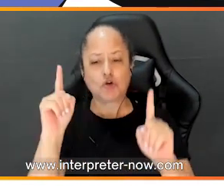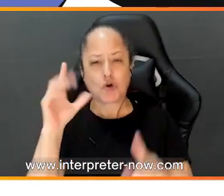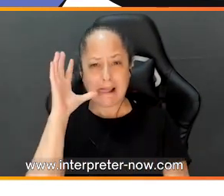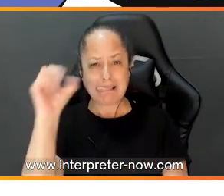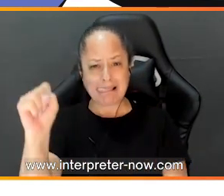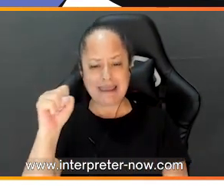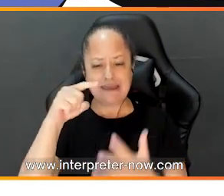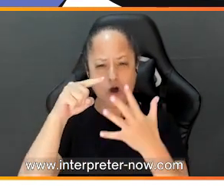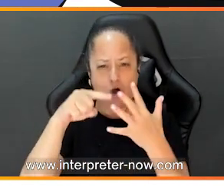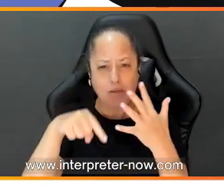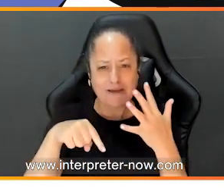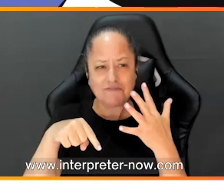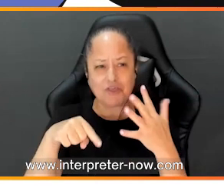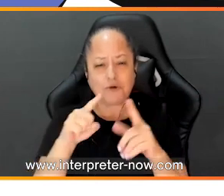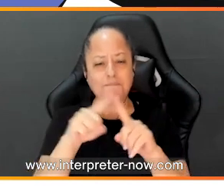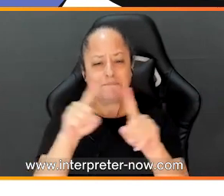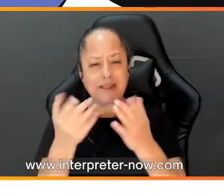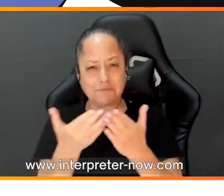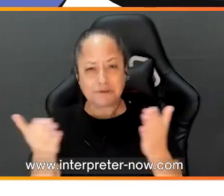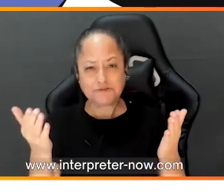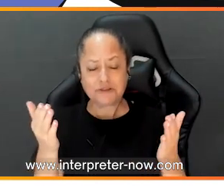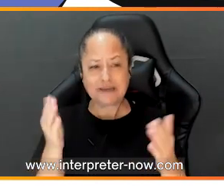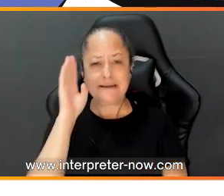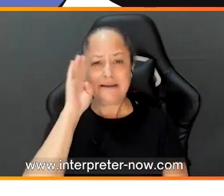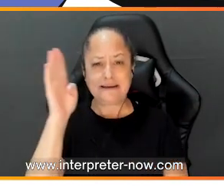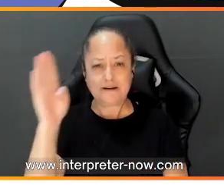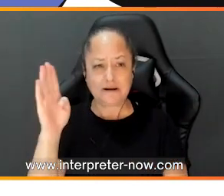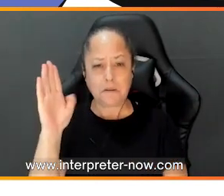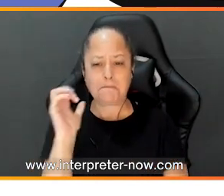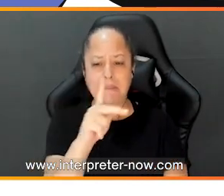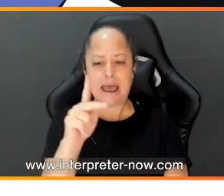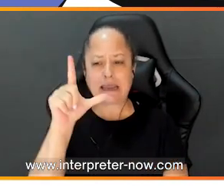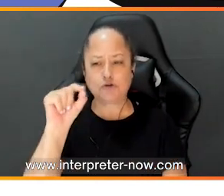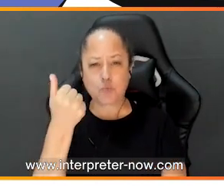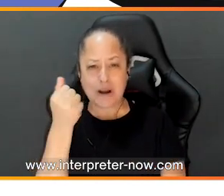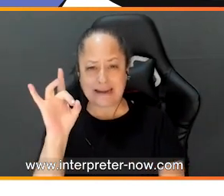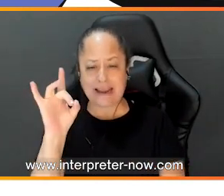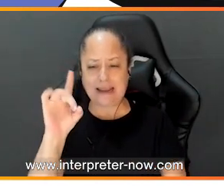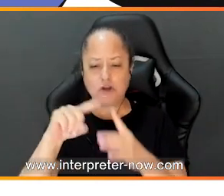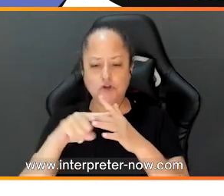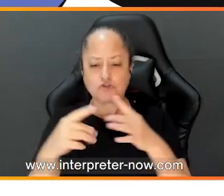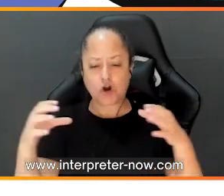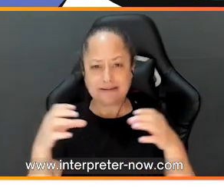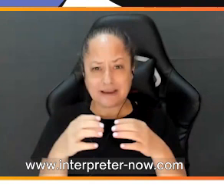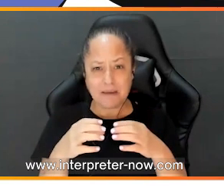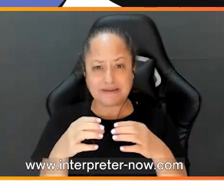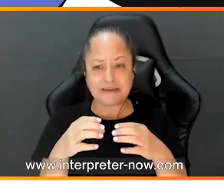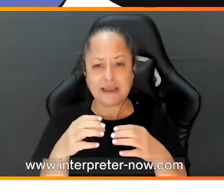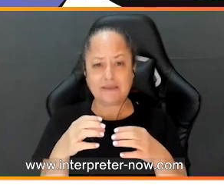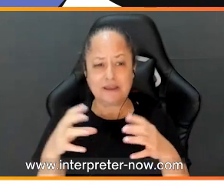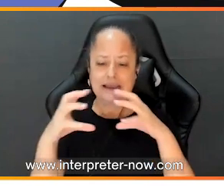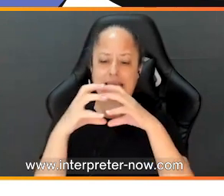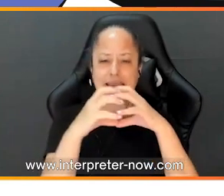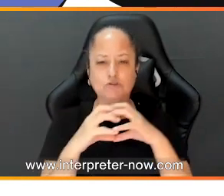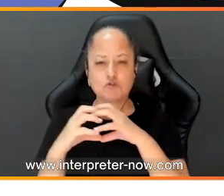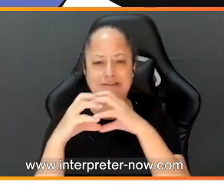NGO while I was in school during sabbatical leave. And it was kind of all these disparate things that eventually back in,